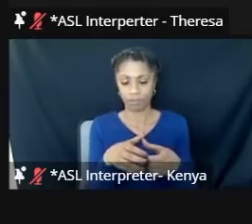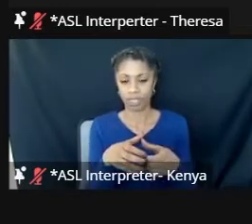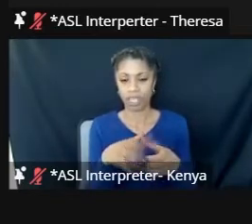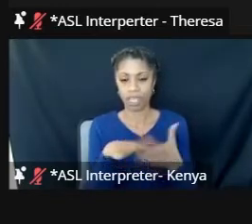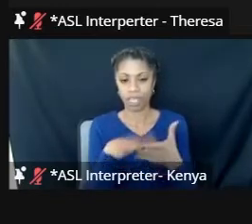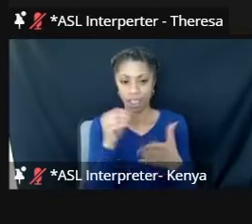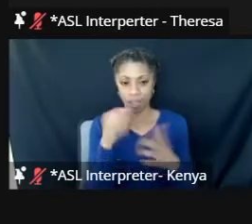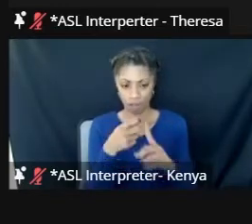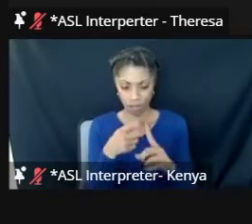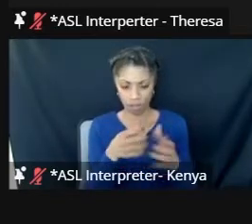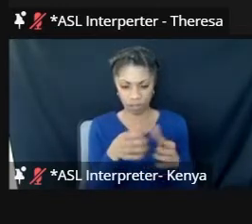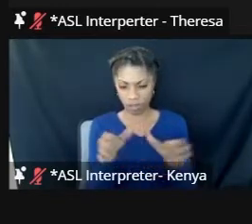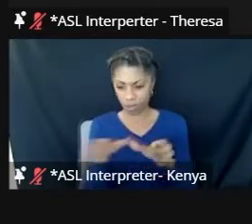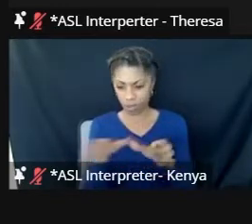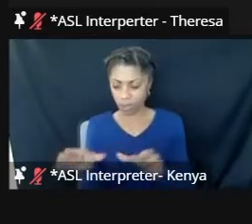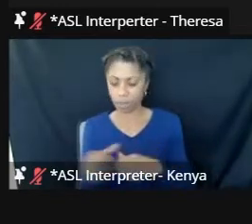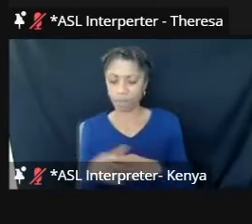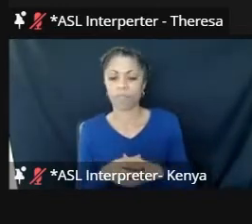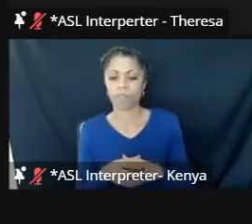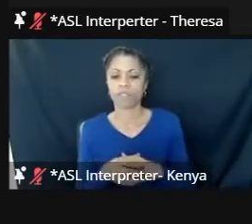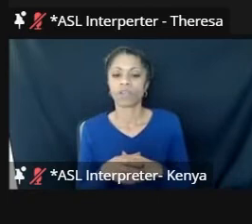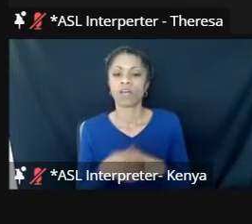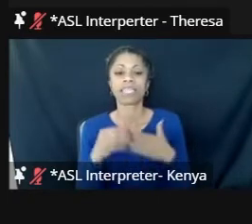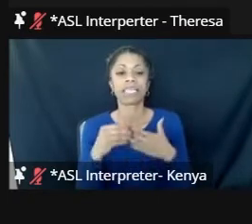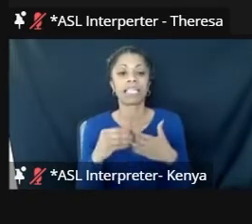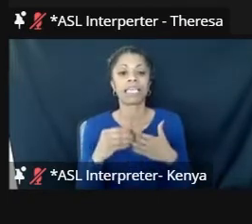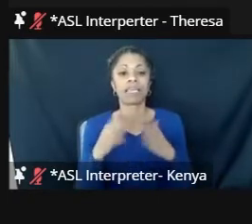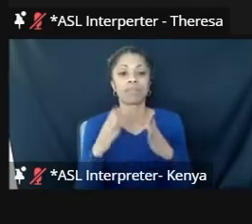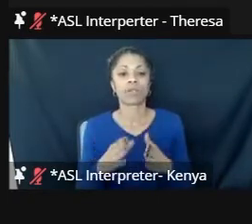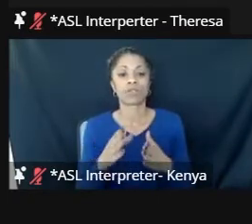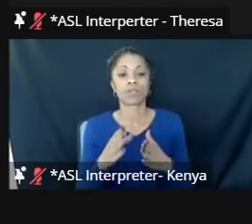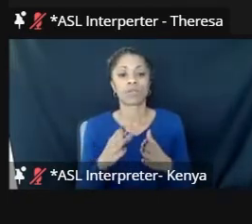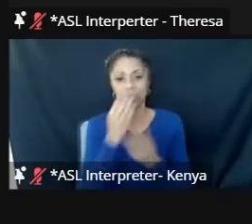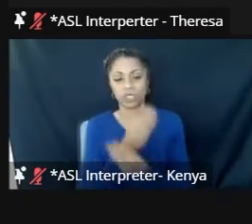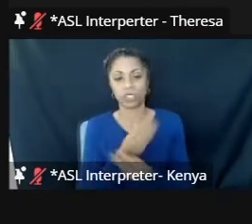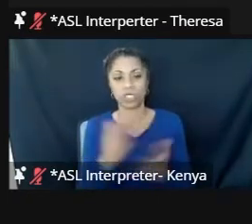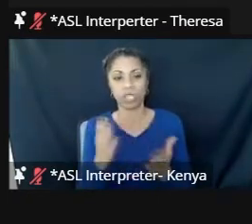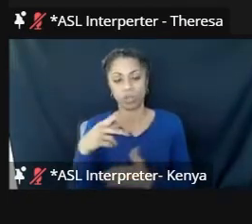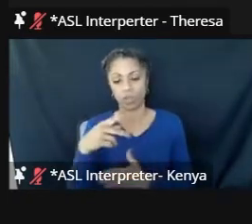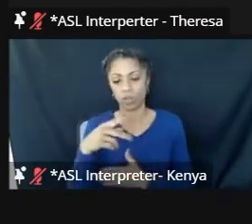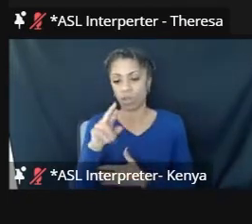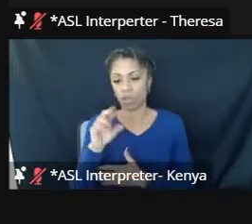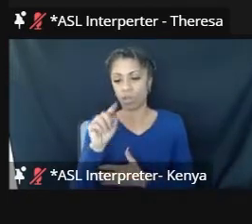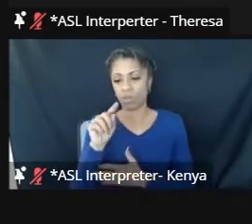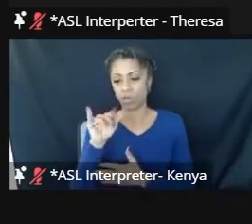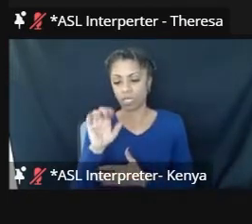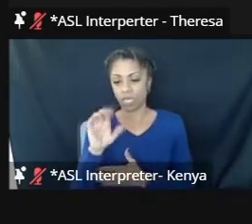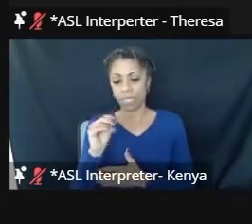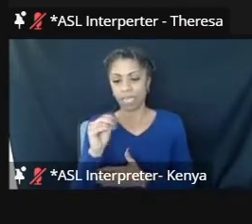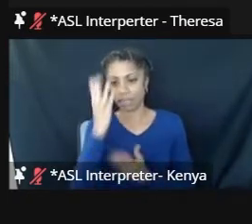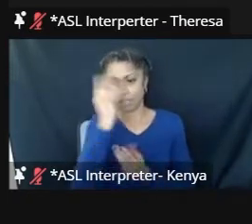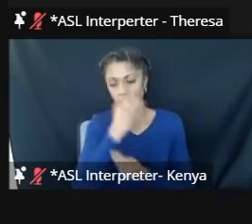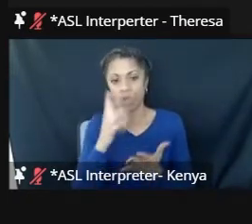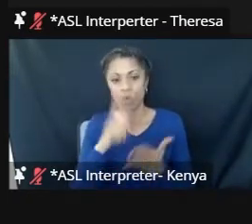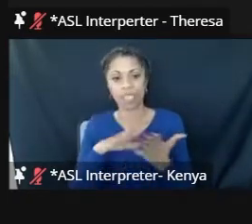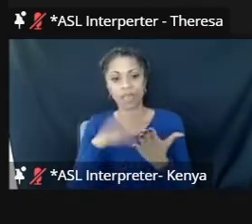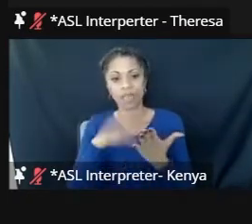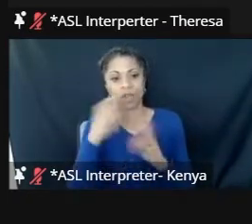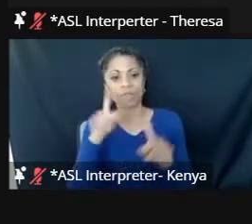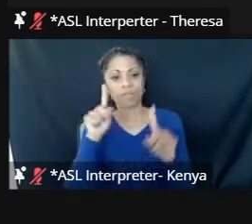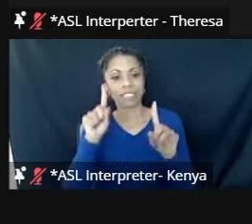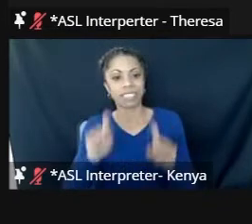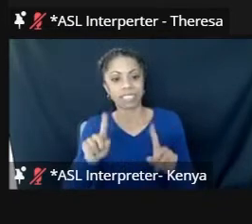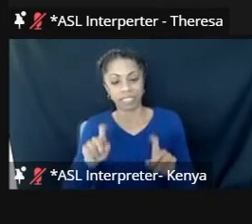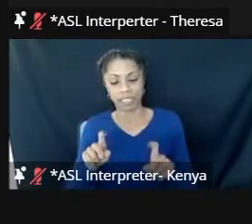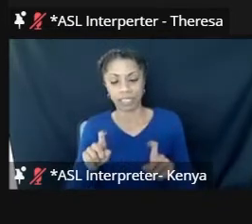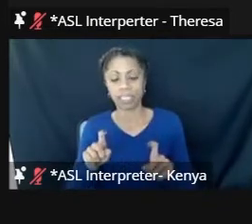the lead will share their prototype and what they have learned from their testing. And as a group, you're going to have a